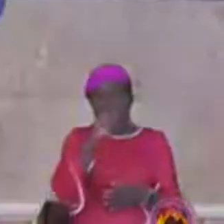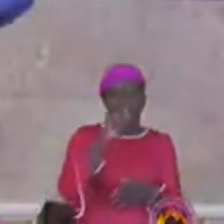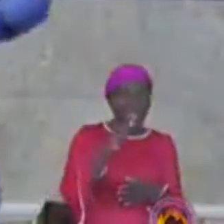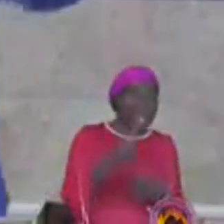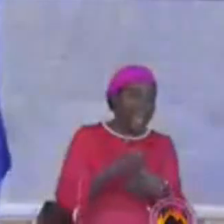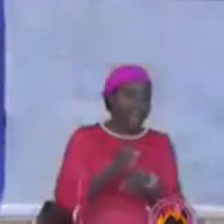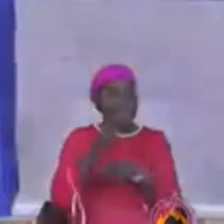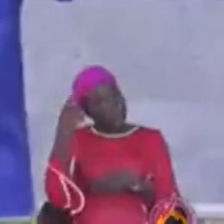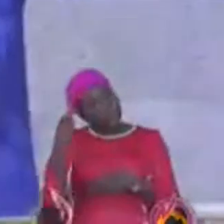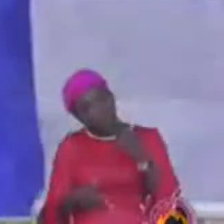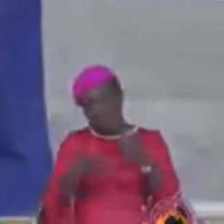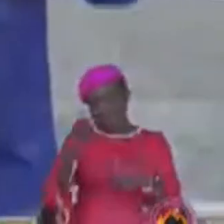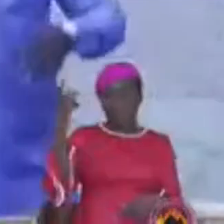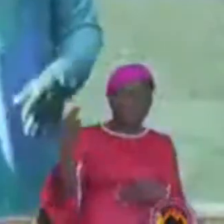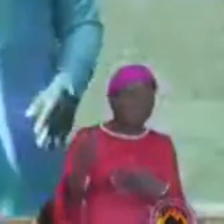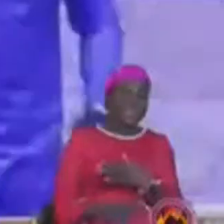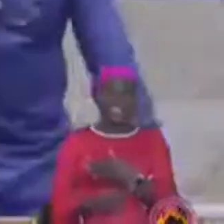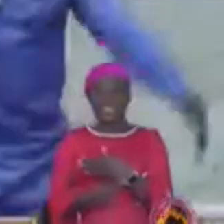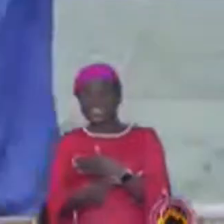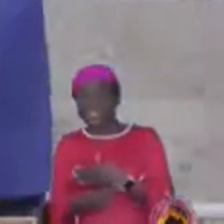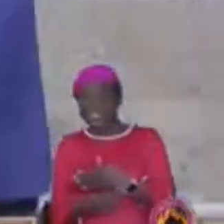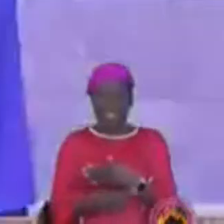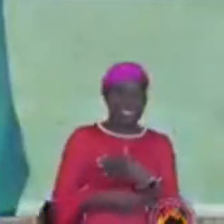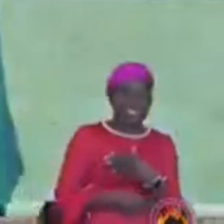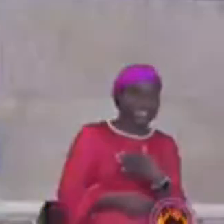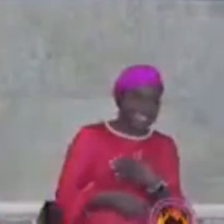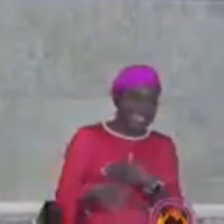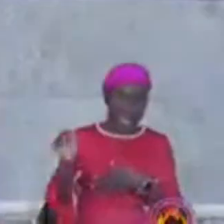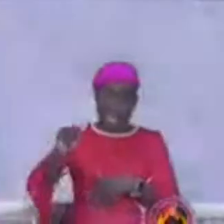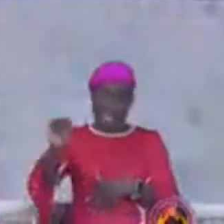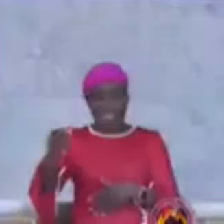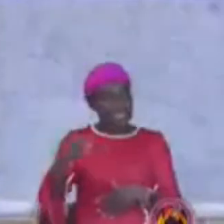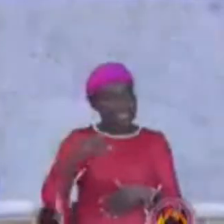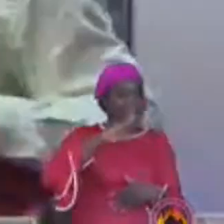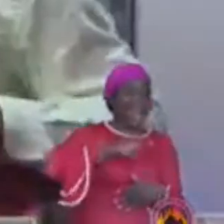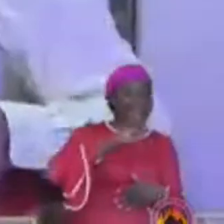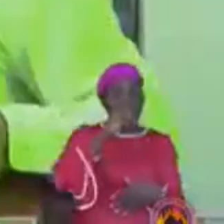I am Coco, now what about me? Day yo, Miss Abiana,